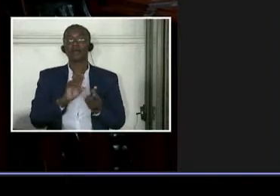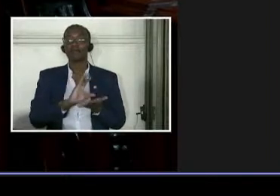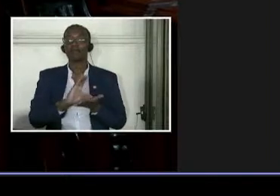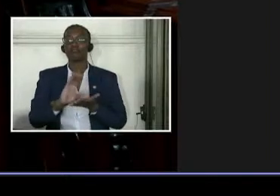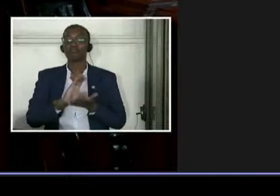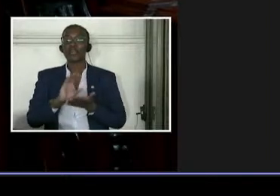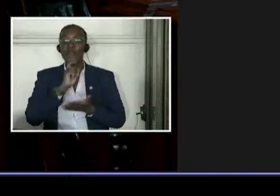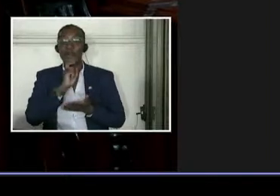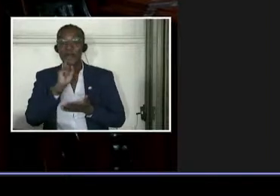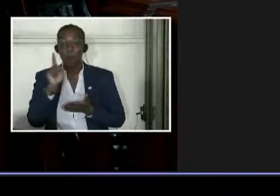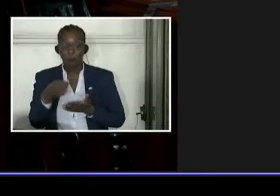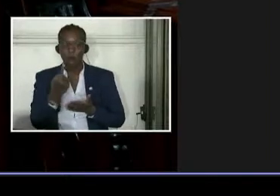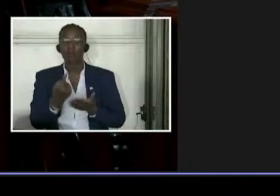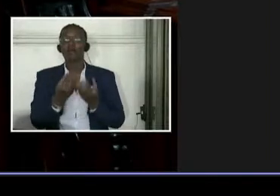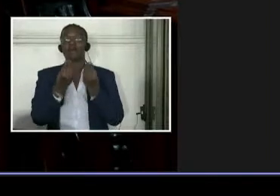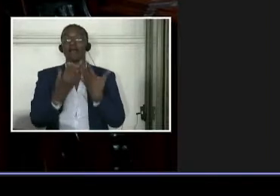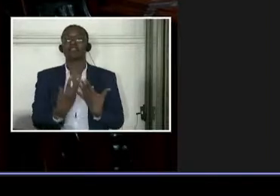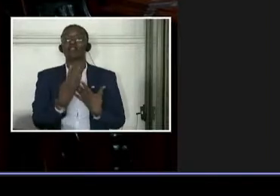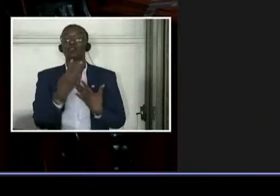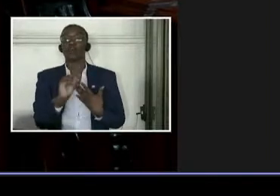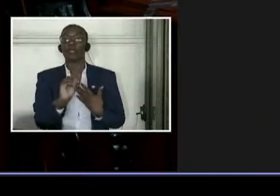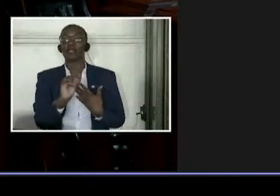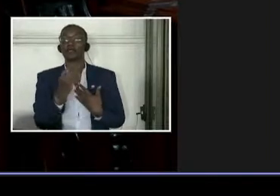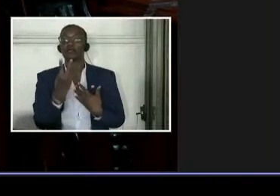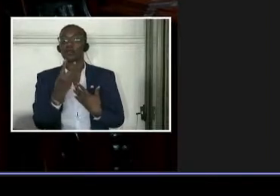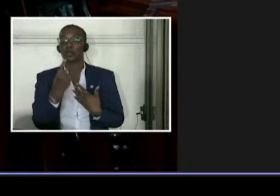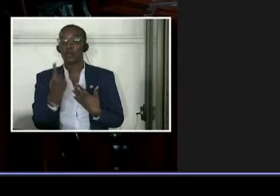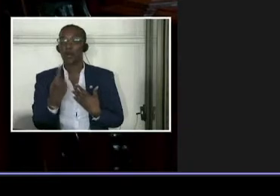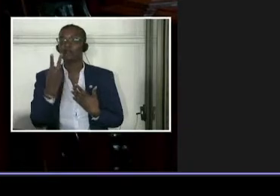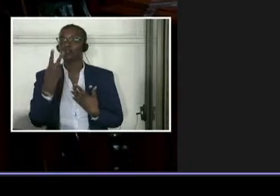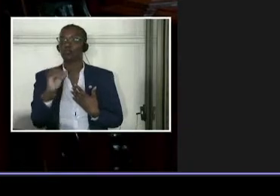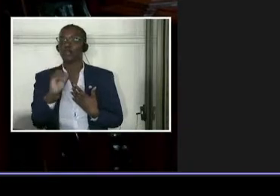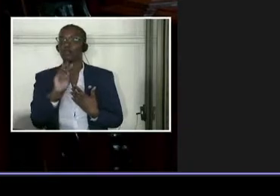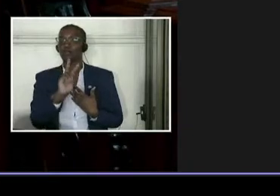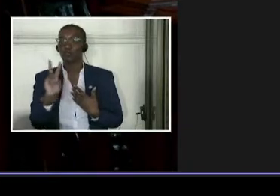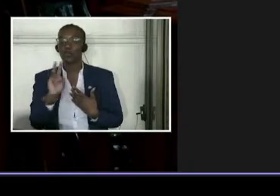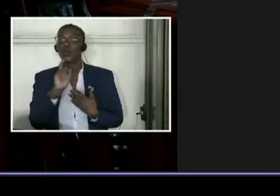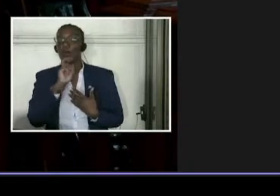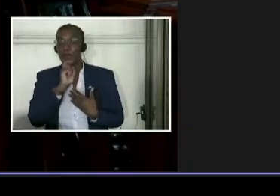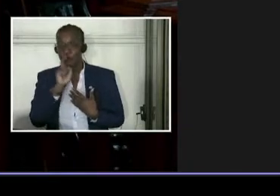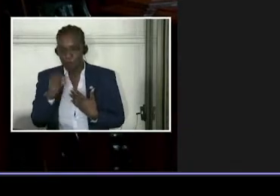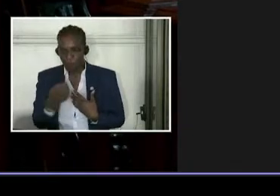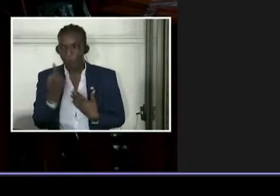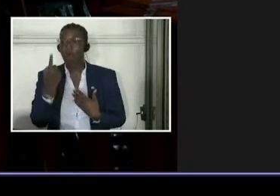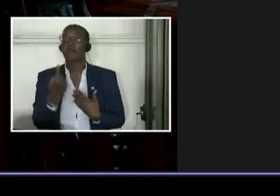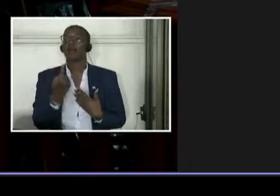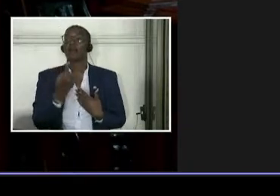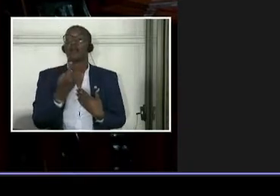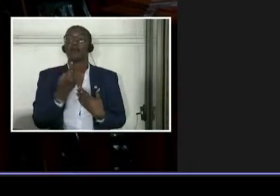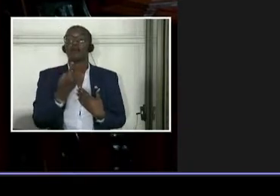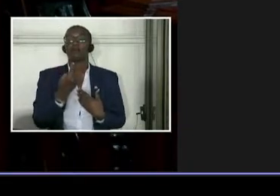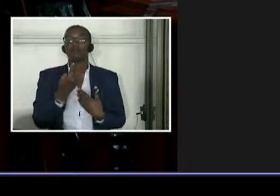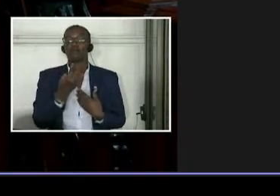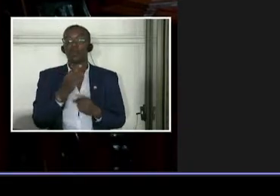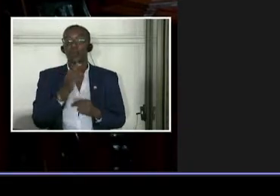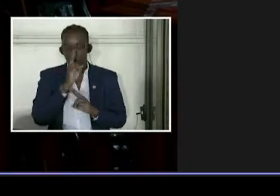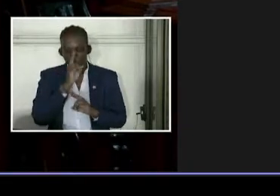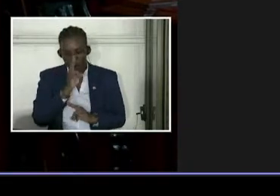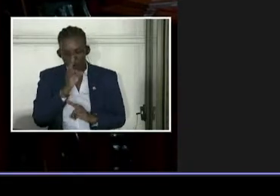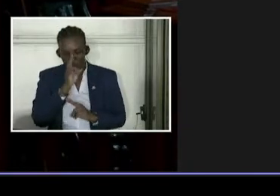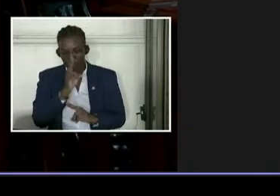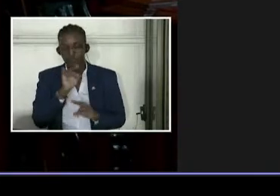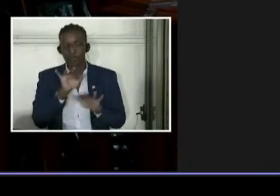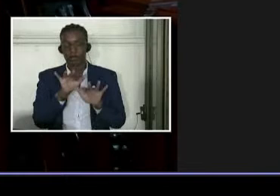the 2021-22 financial year. We are honored to share with our fellow citizens